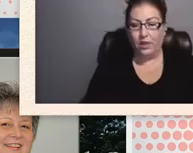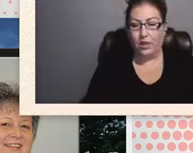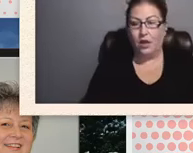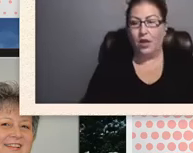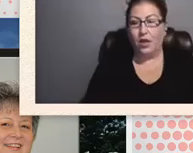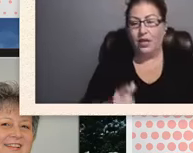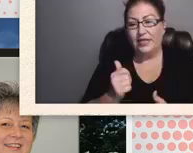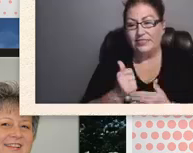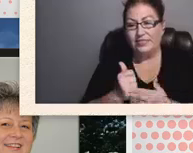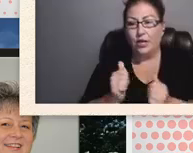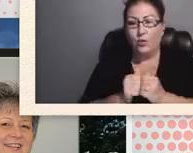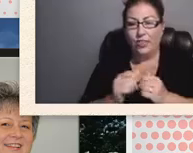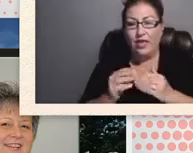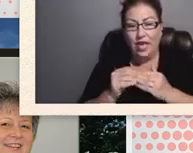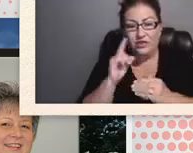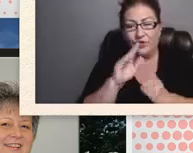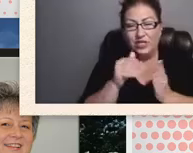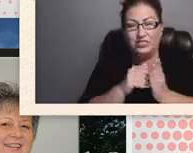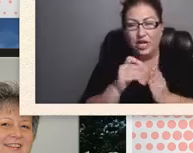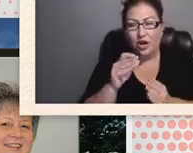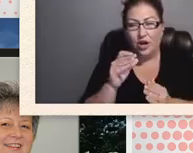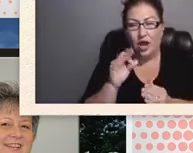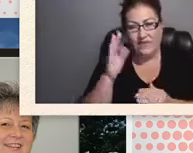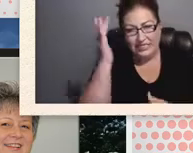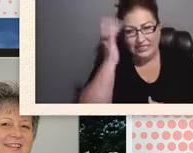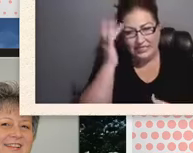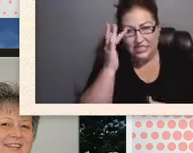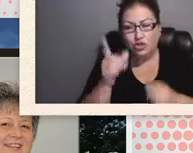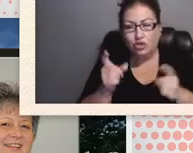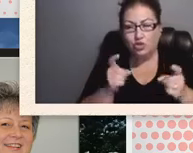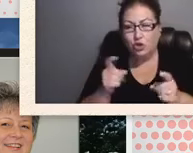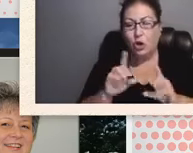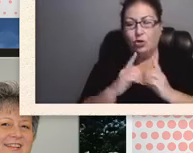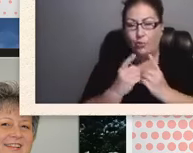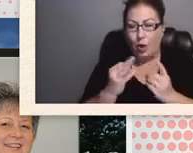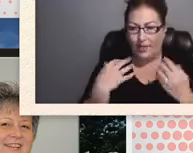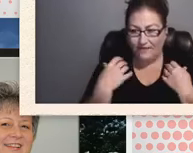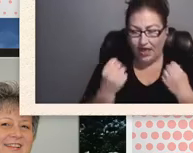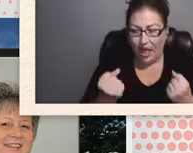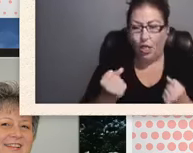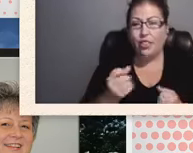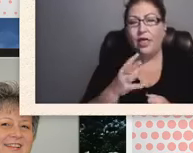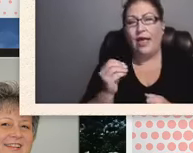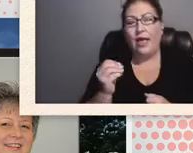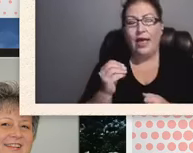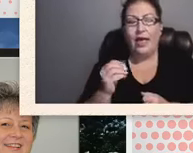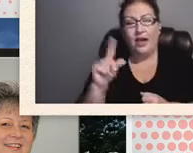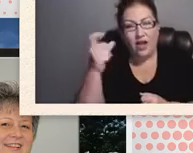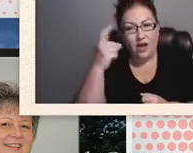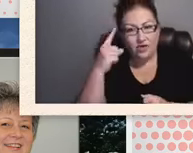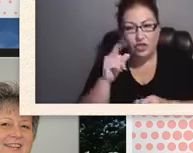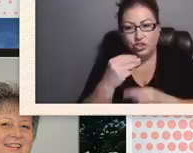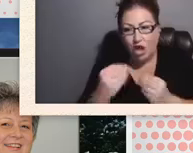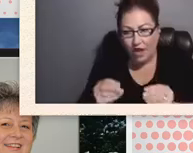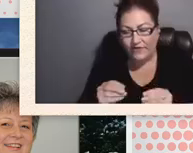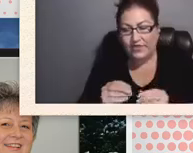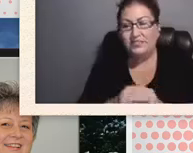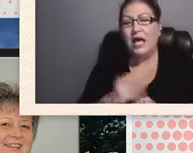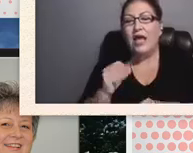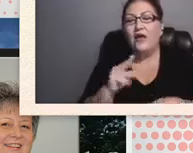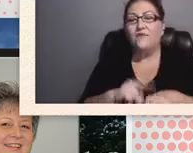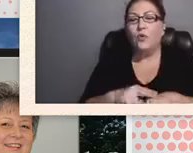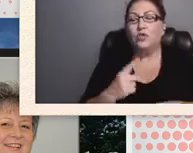Centers for Disease Control, the Department of Health, and guidance from the governor's office. And of course, one of